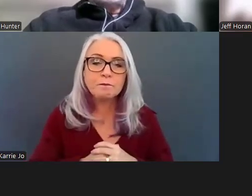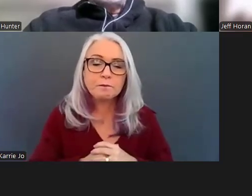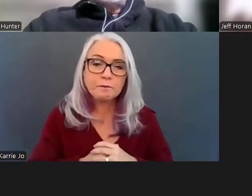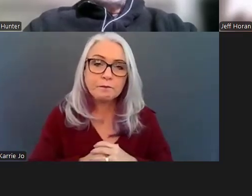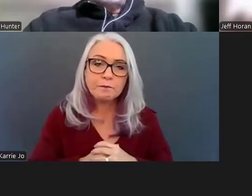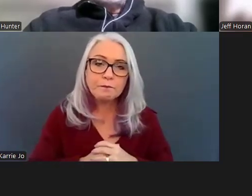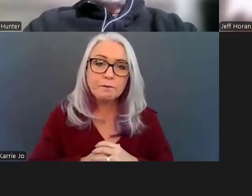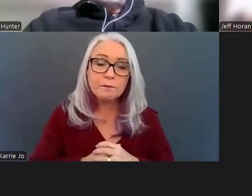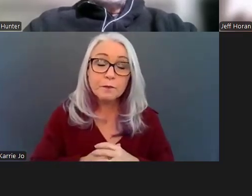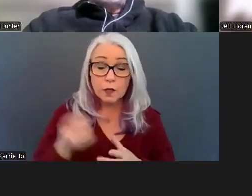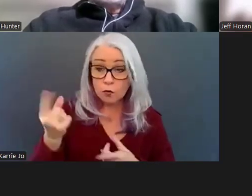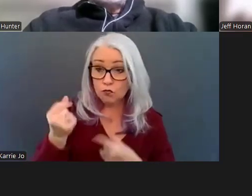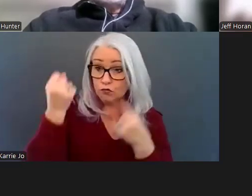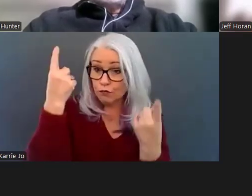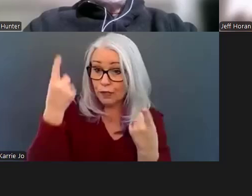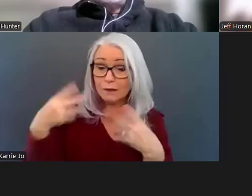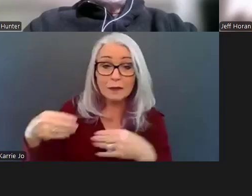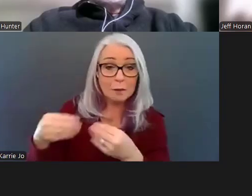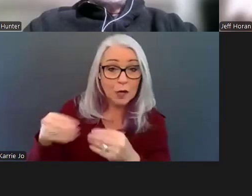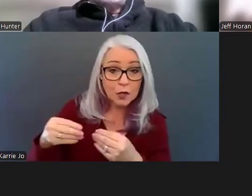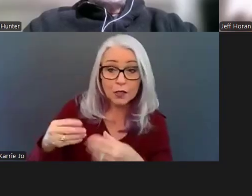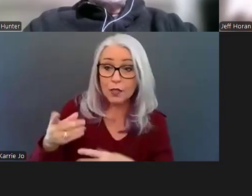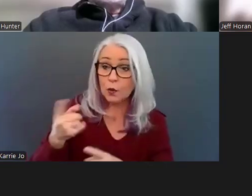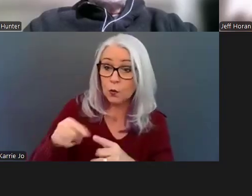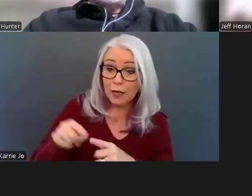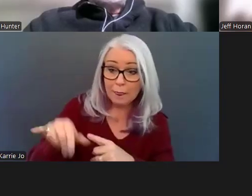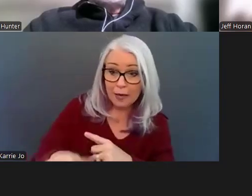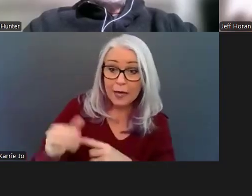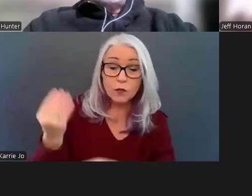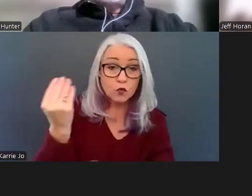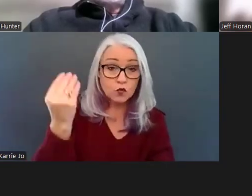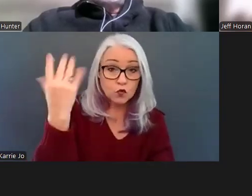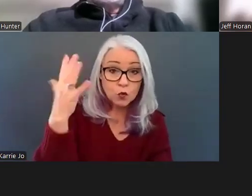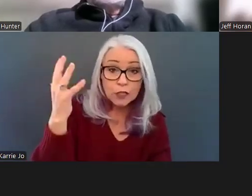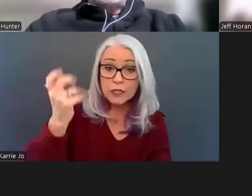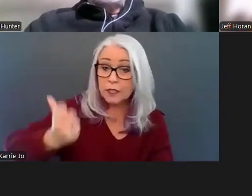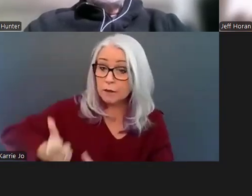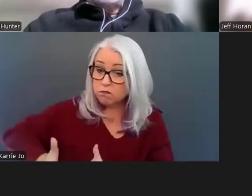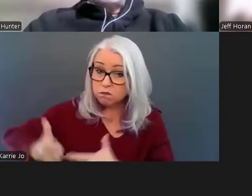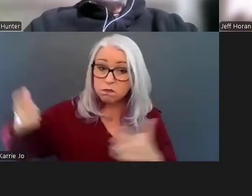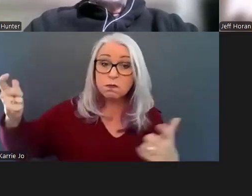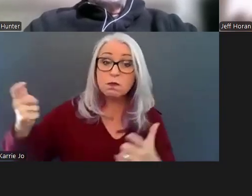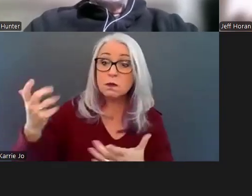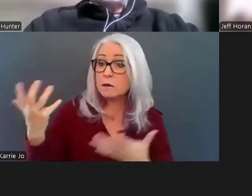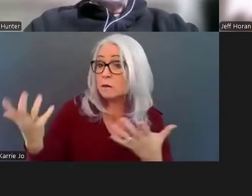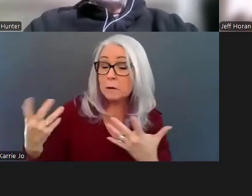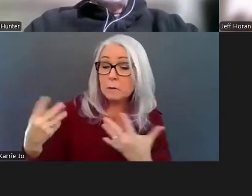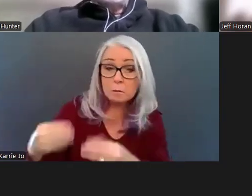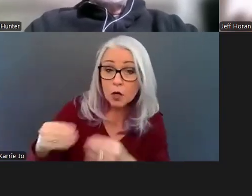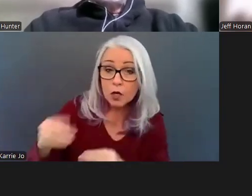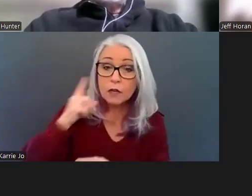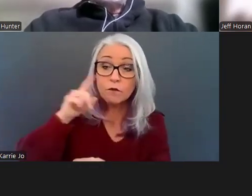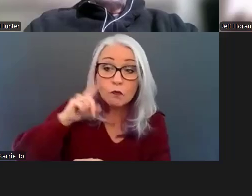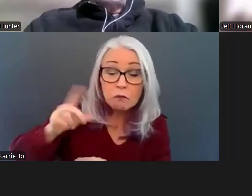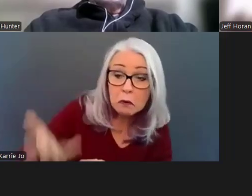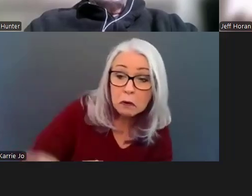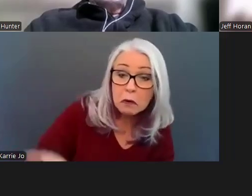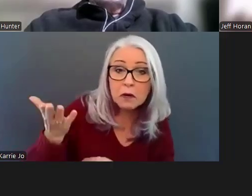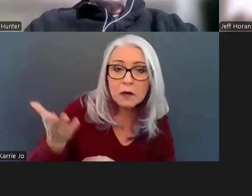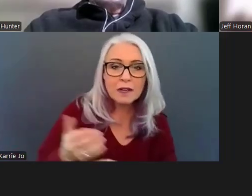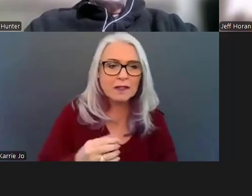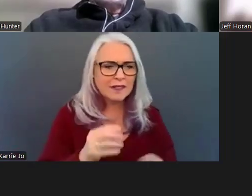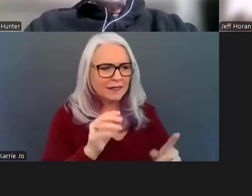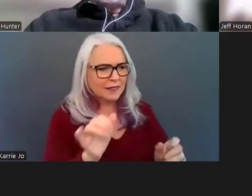what the market is, when that tree finally is mature. You think of just how dynamic markets have been in certain regions, even aspen, in